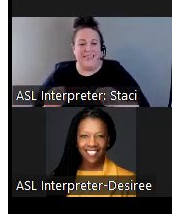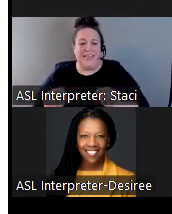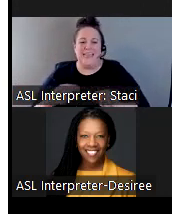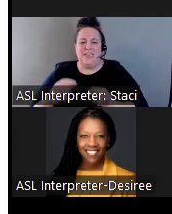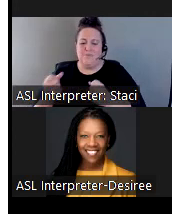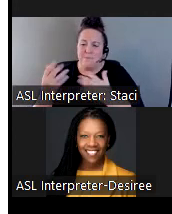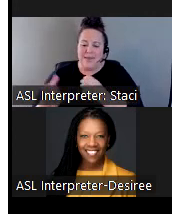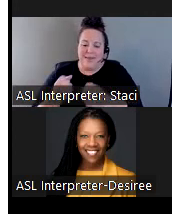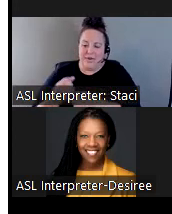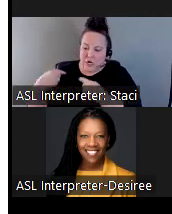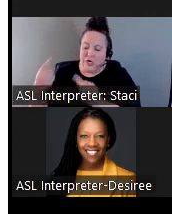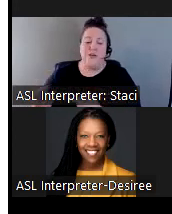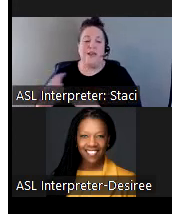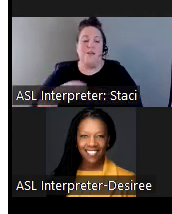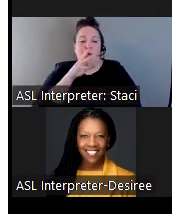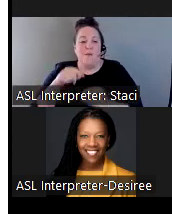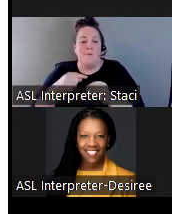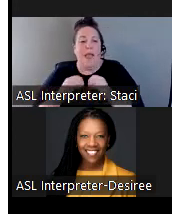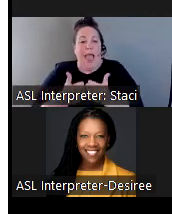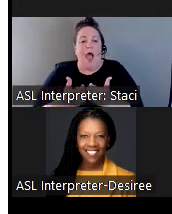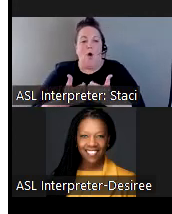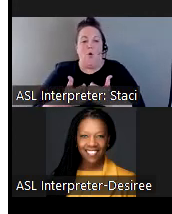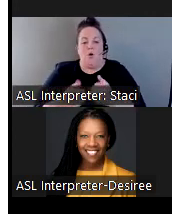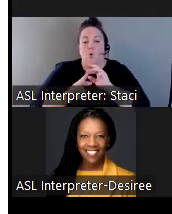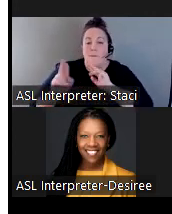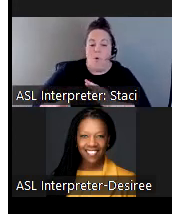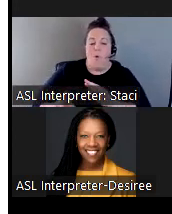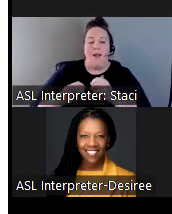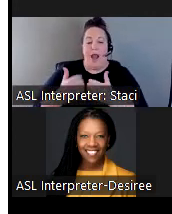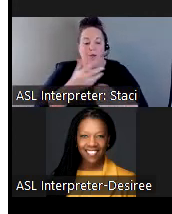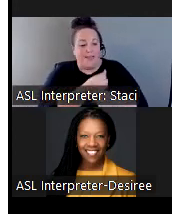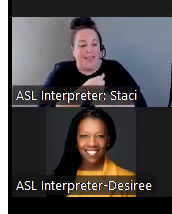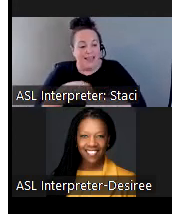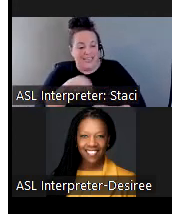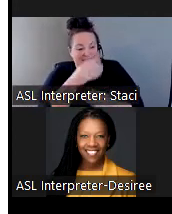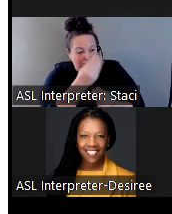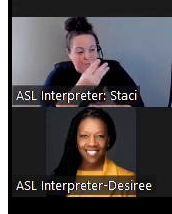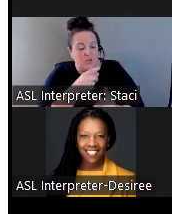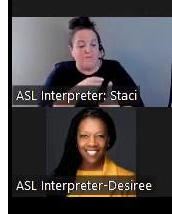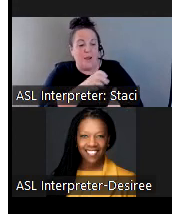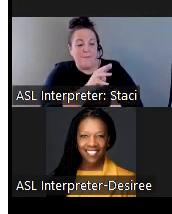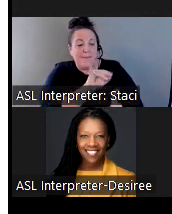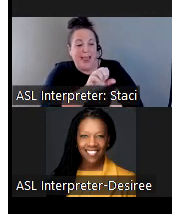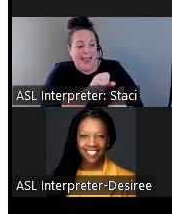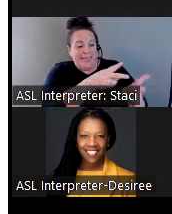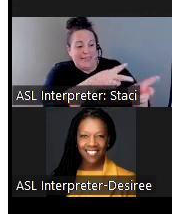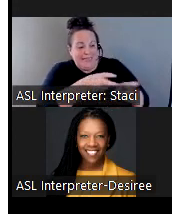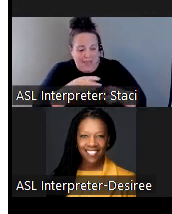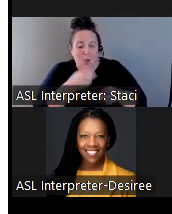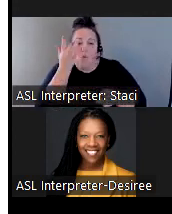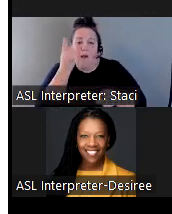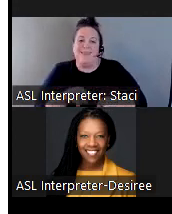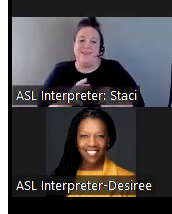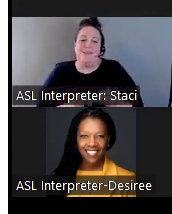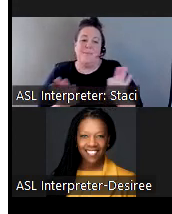for a couple of years that talks about how to report and how to get information from MIS and why it's important